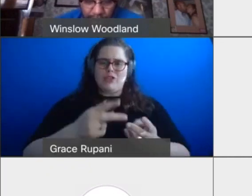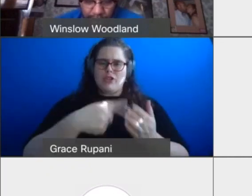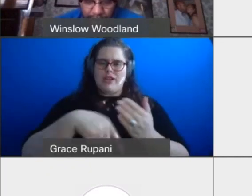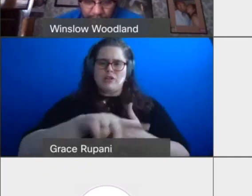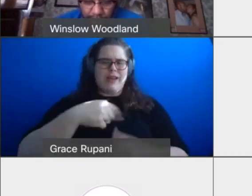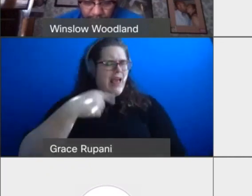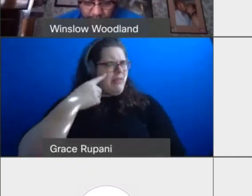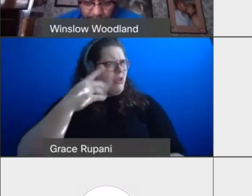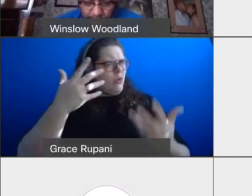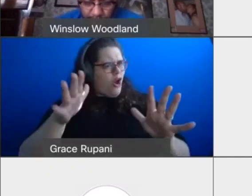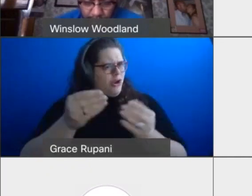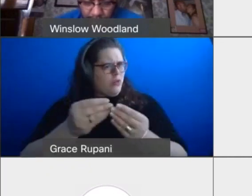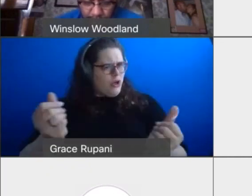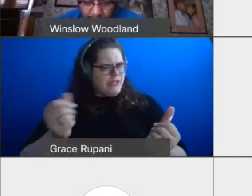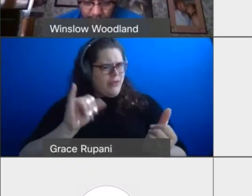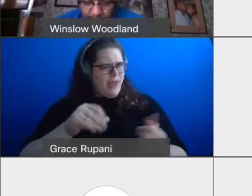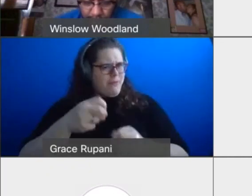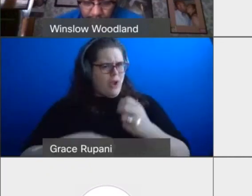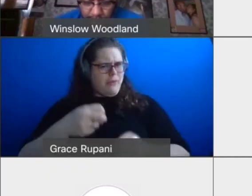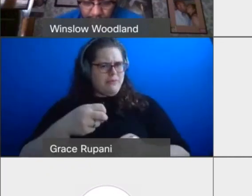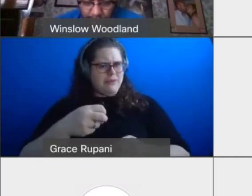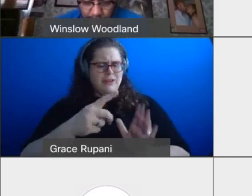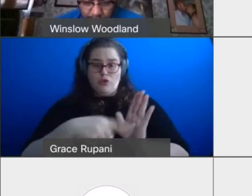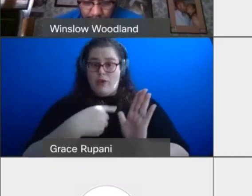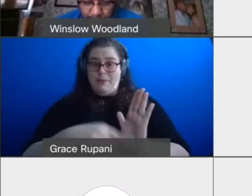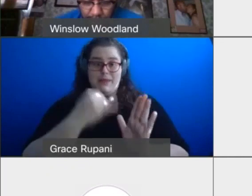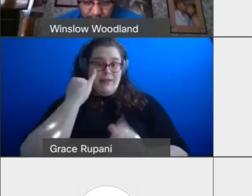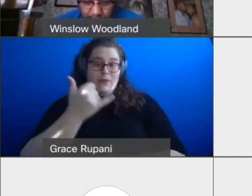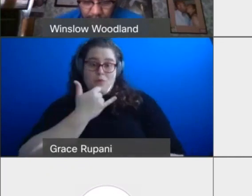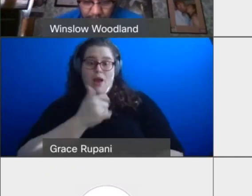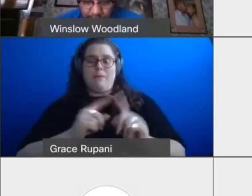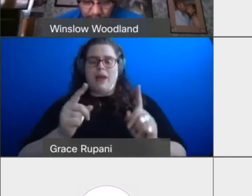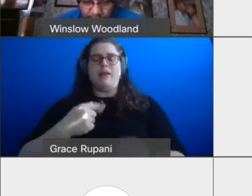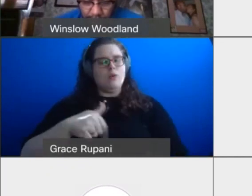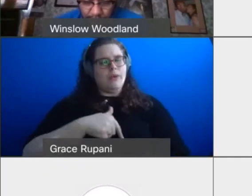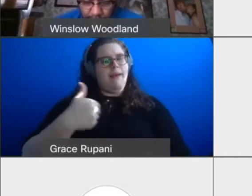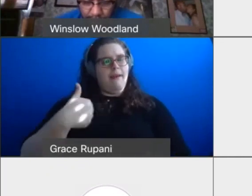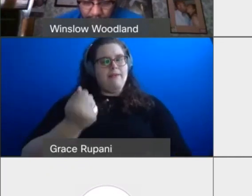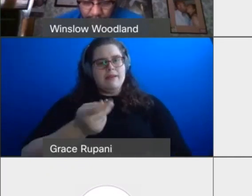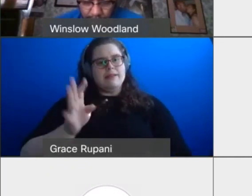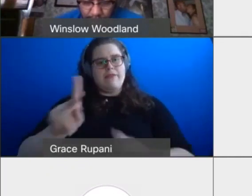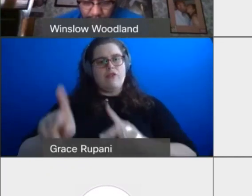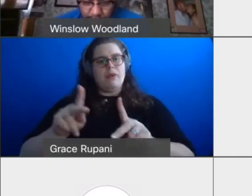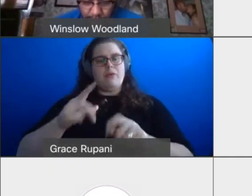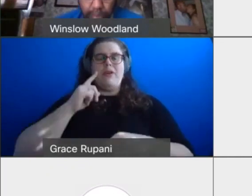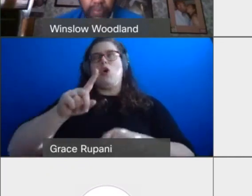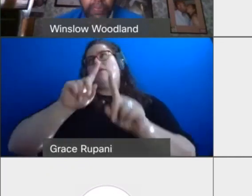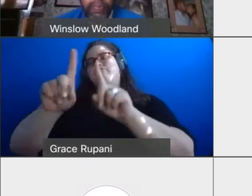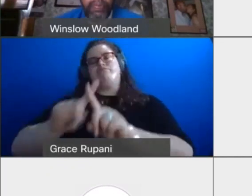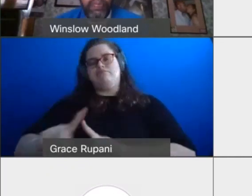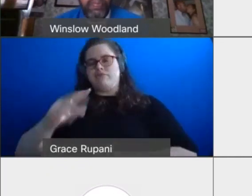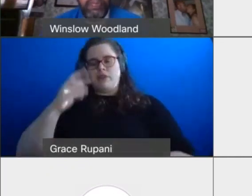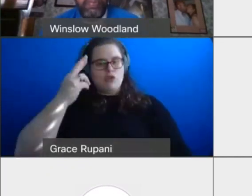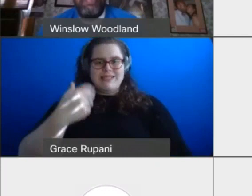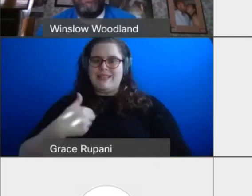out. So someone could correct me if I'm wrong there, because we do have a number of people who, for a variety of reasons, would not be